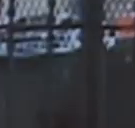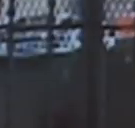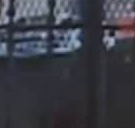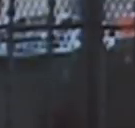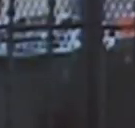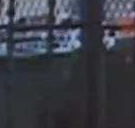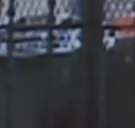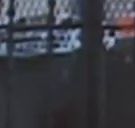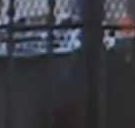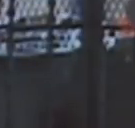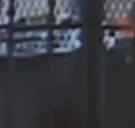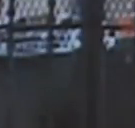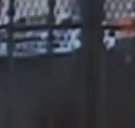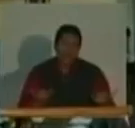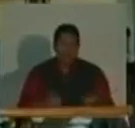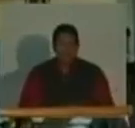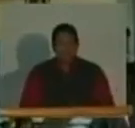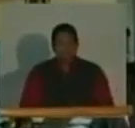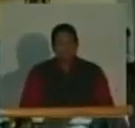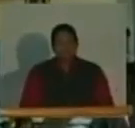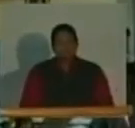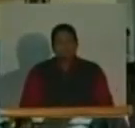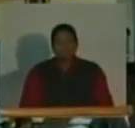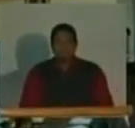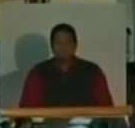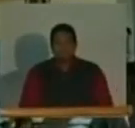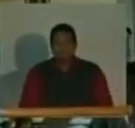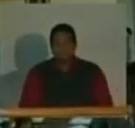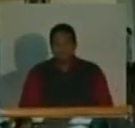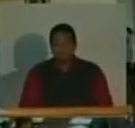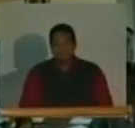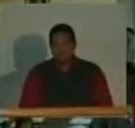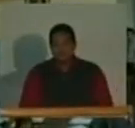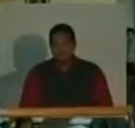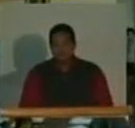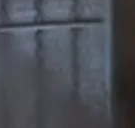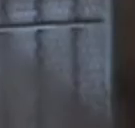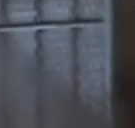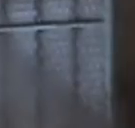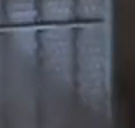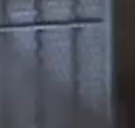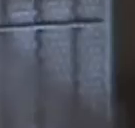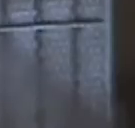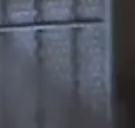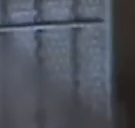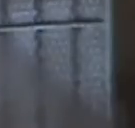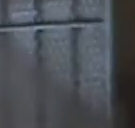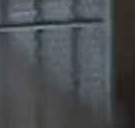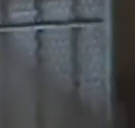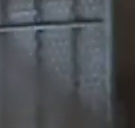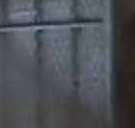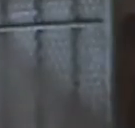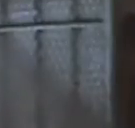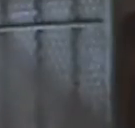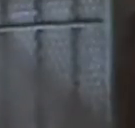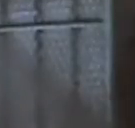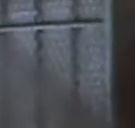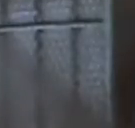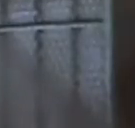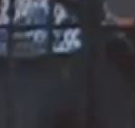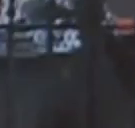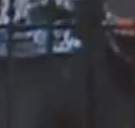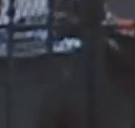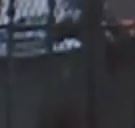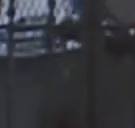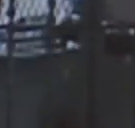offenders. But civil society and the parliamentary opposition are agitated that the UK will repatriate at least 300 prisoners of Jamaican descent